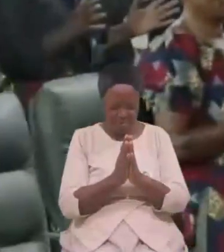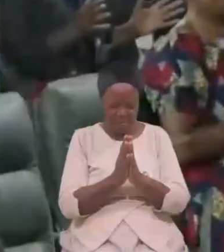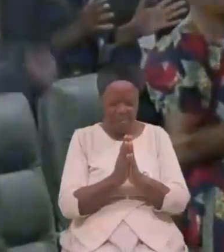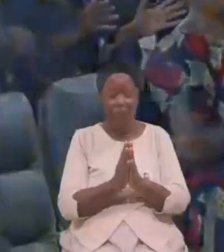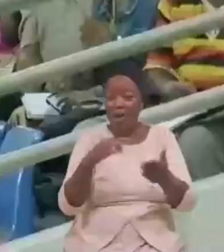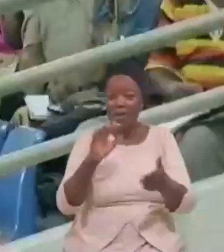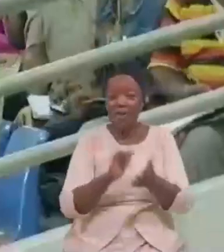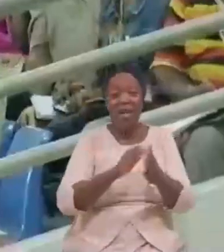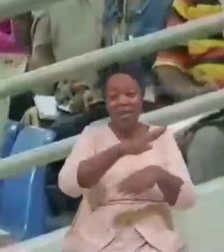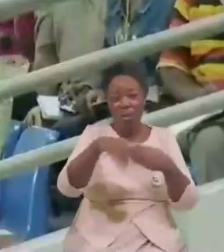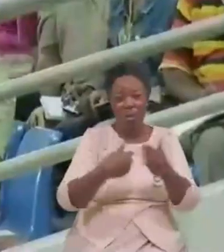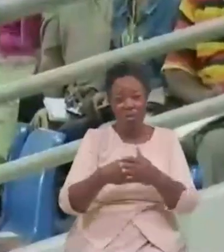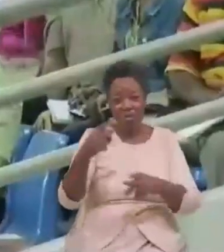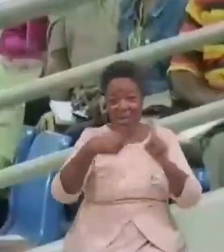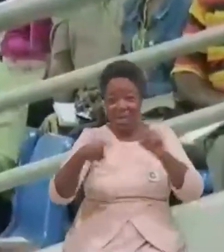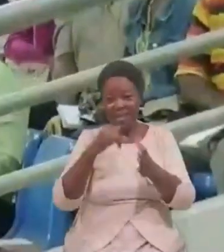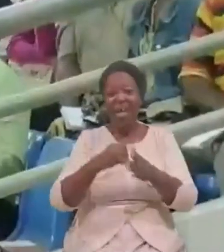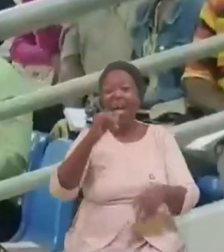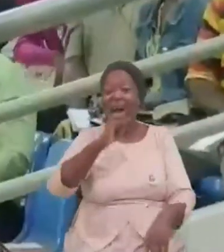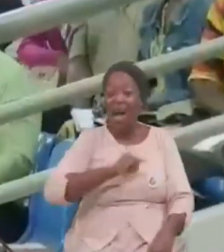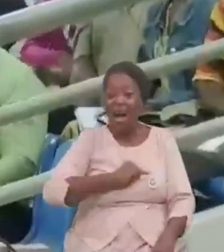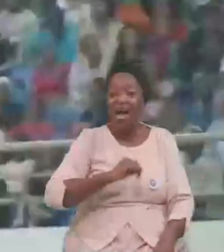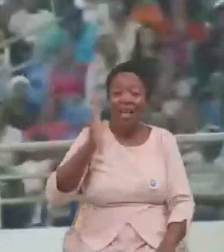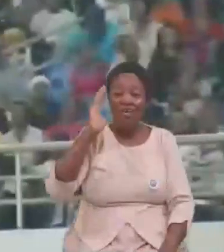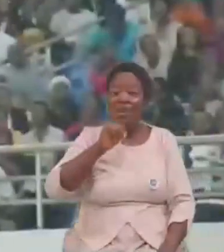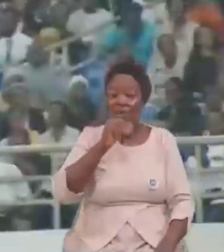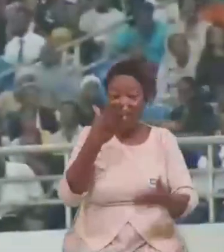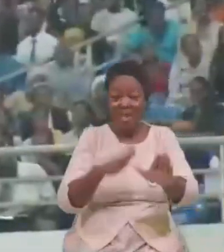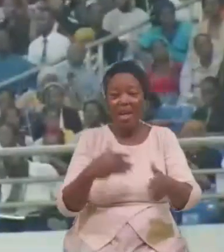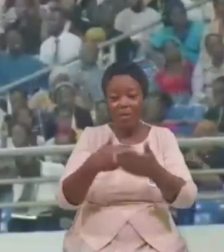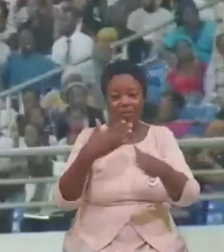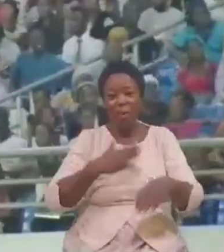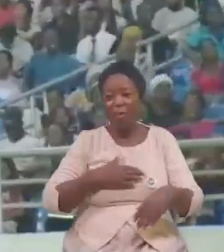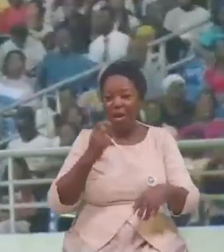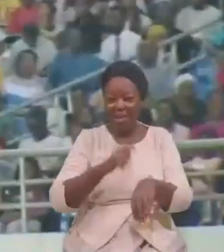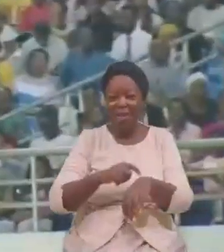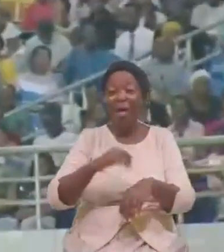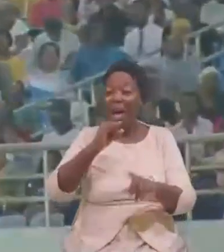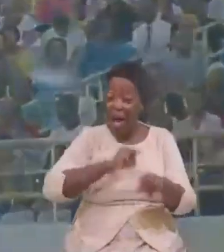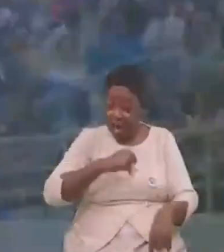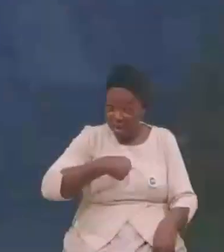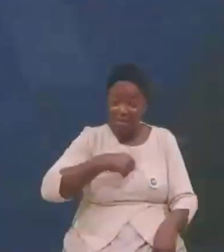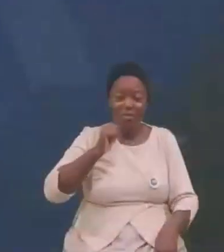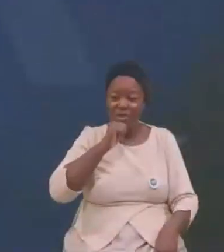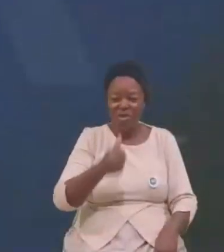God bless you. You will not die before my time. I will not